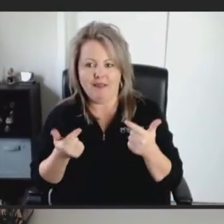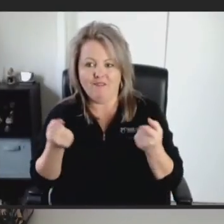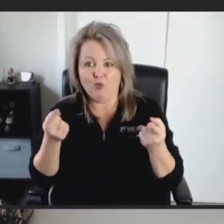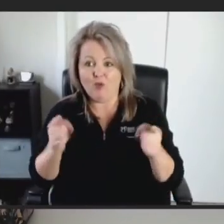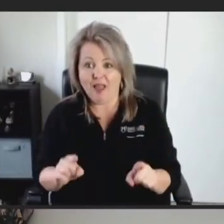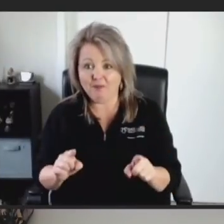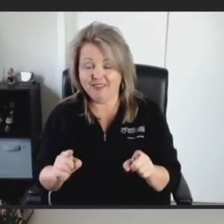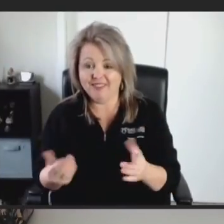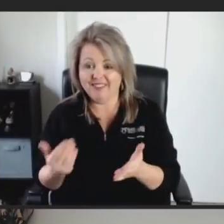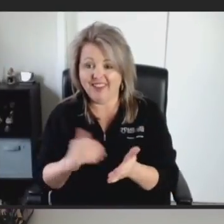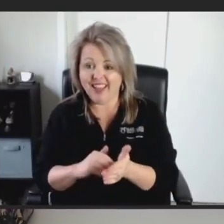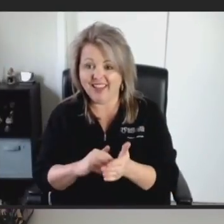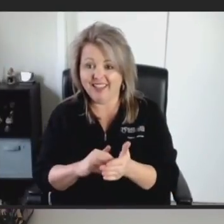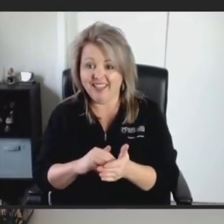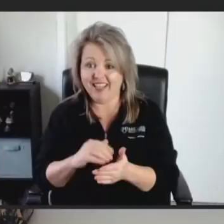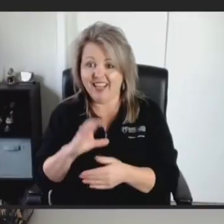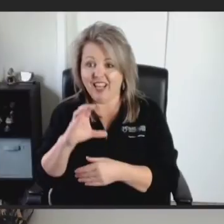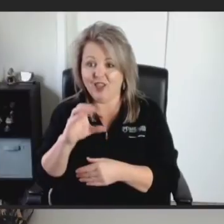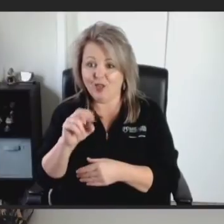region?